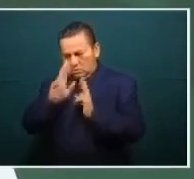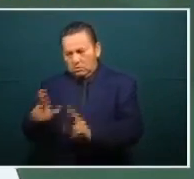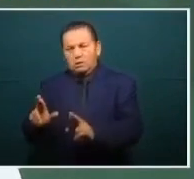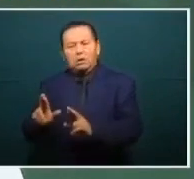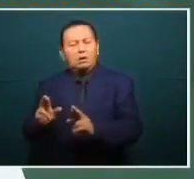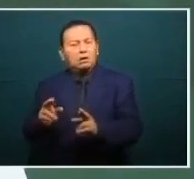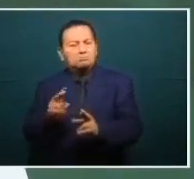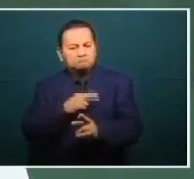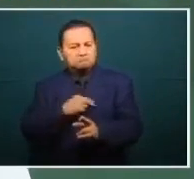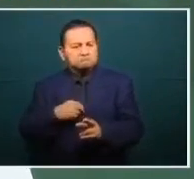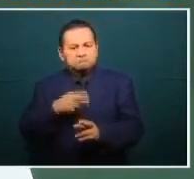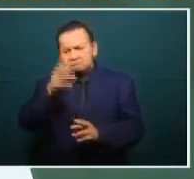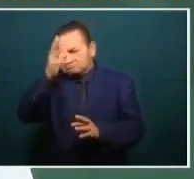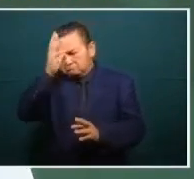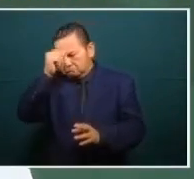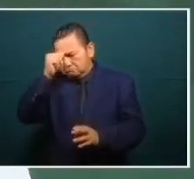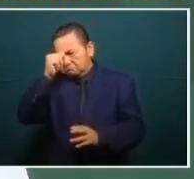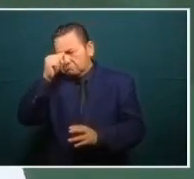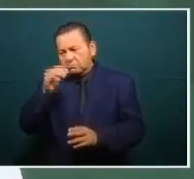human rights,